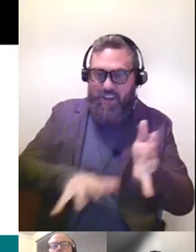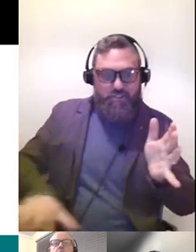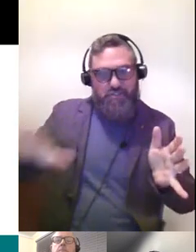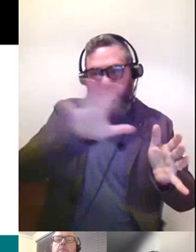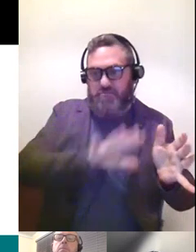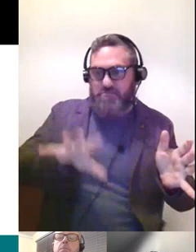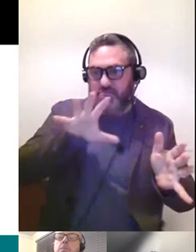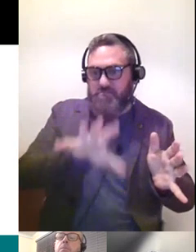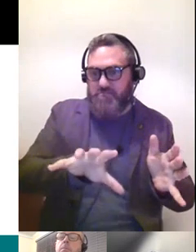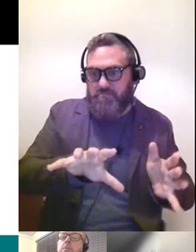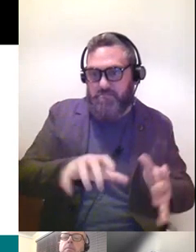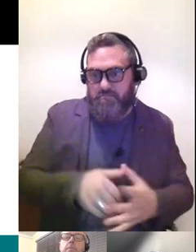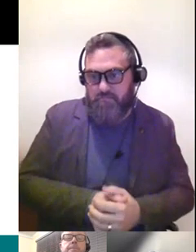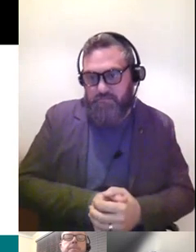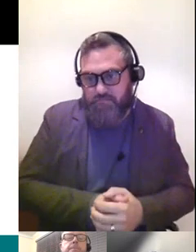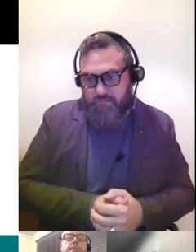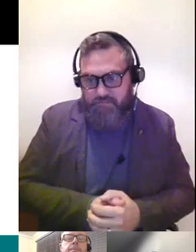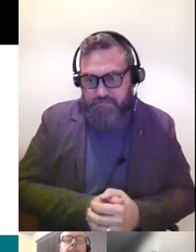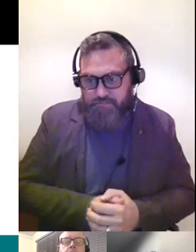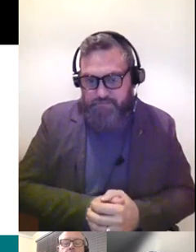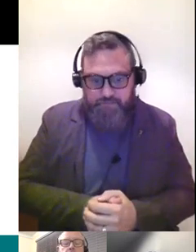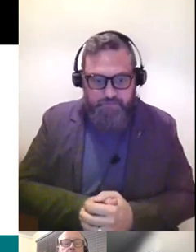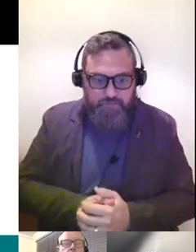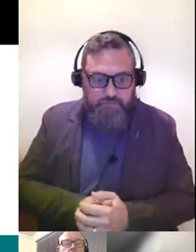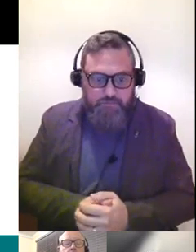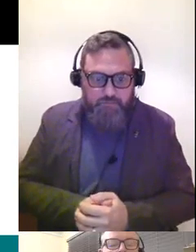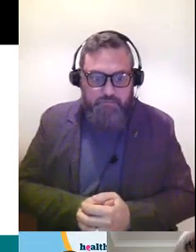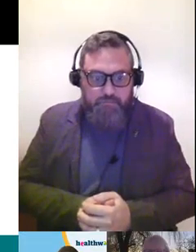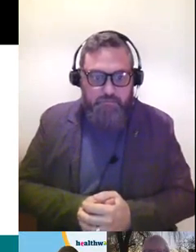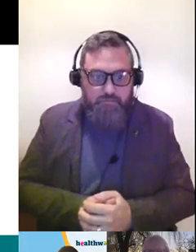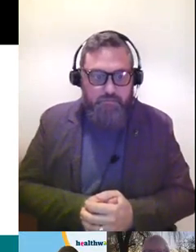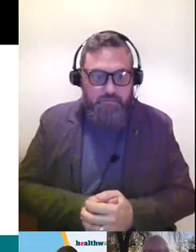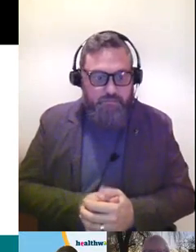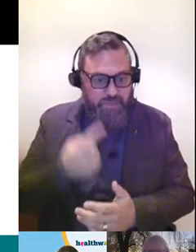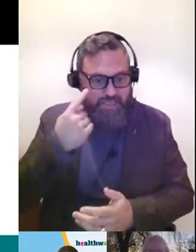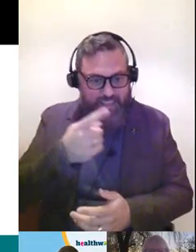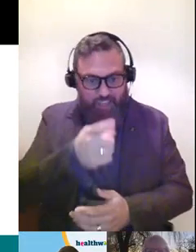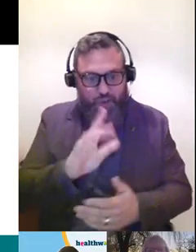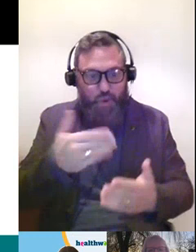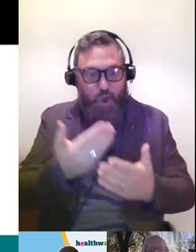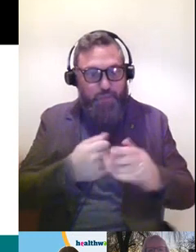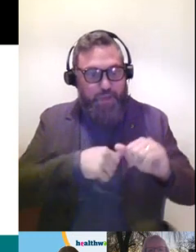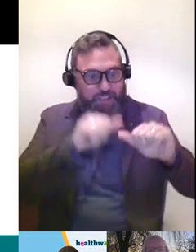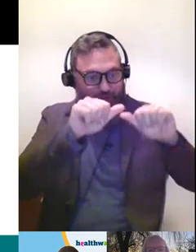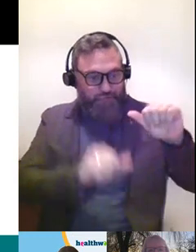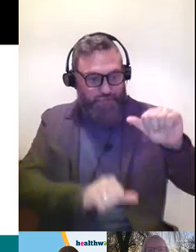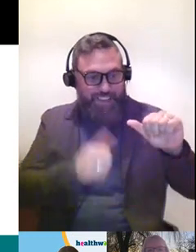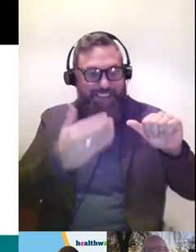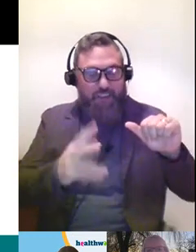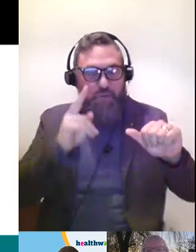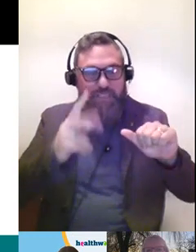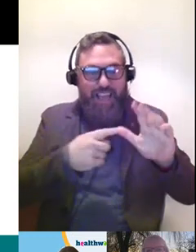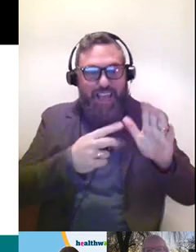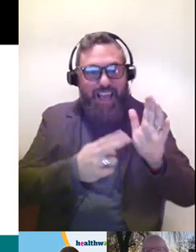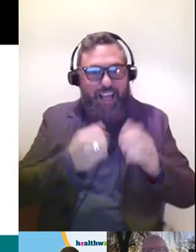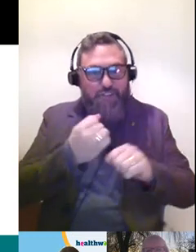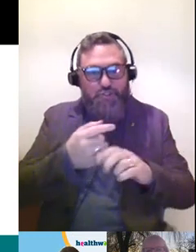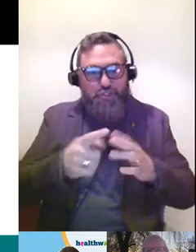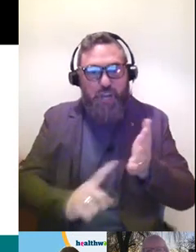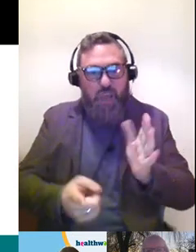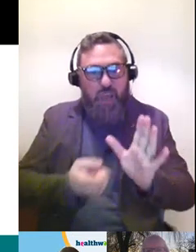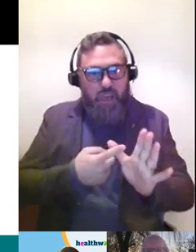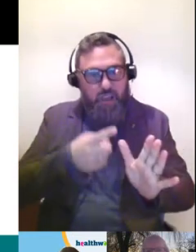area. Thank you. I went for you first because I can see you on my screen, but I can now see Angela. So Angela,